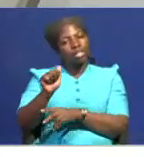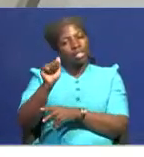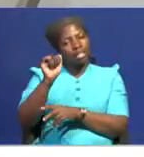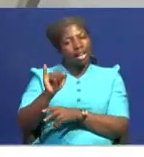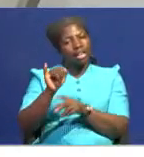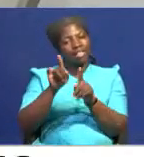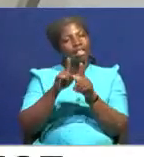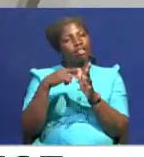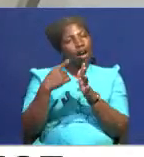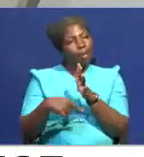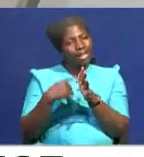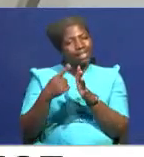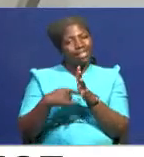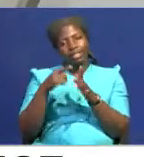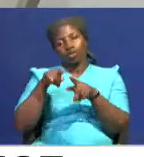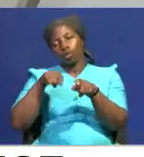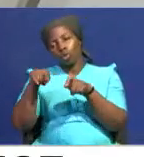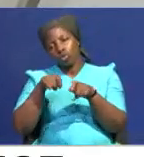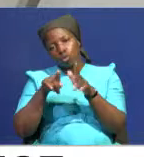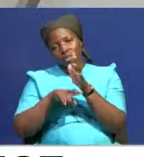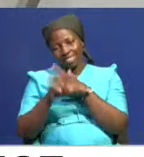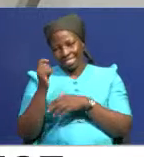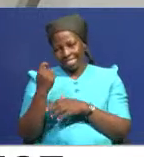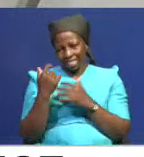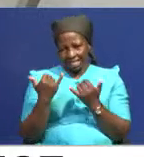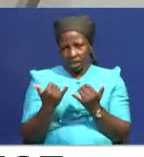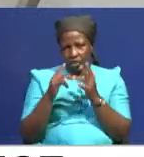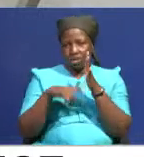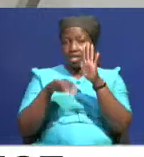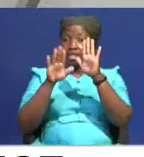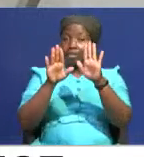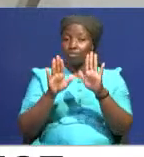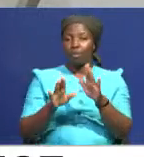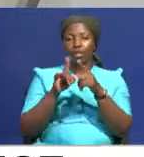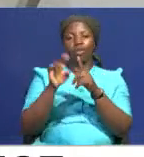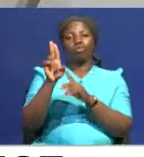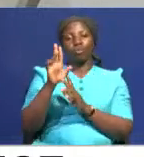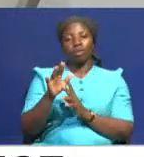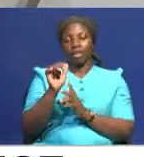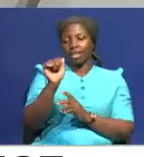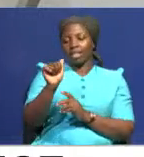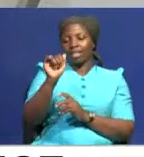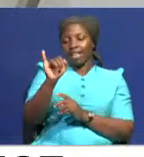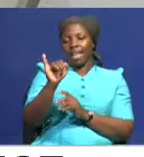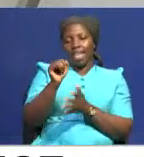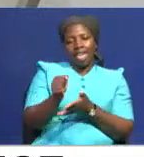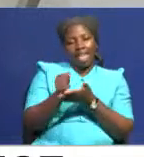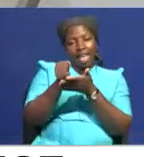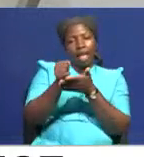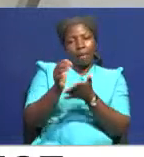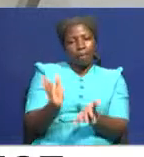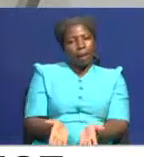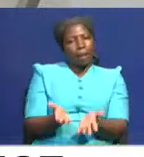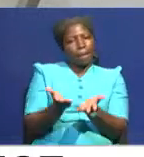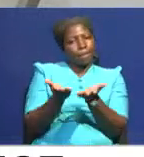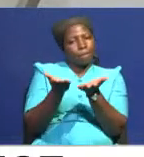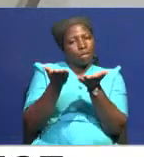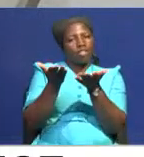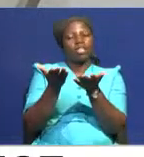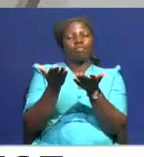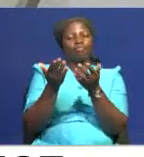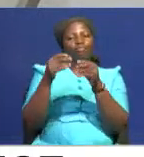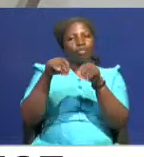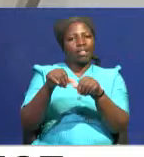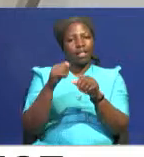machine learning in Kenya. So what's keen to consumers, I would say, is that AI helps in improving efficiency and